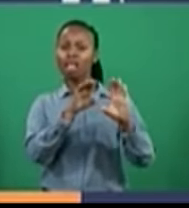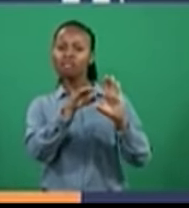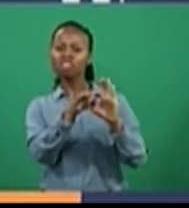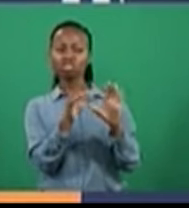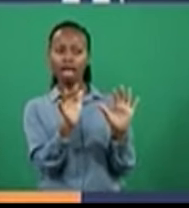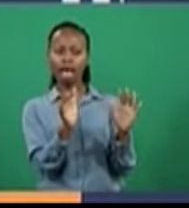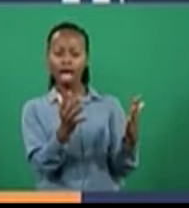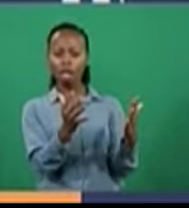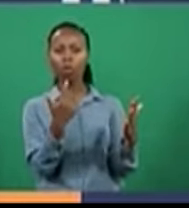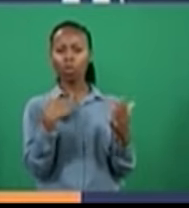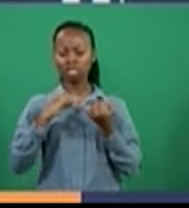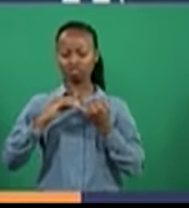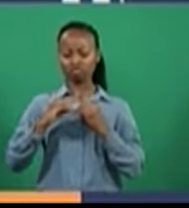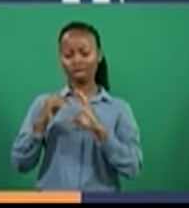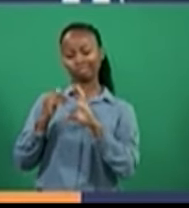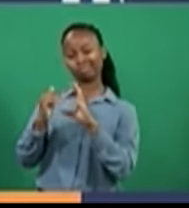sustained at that